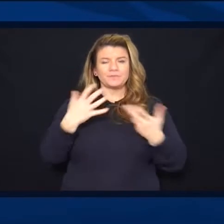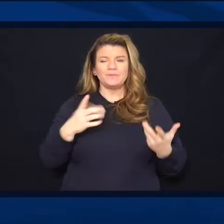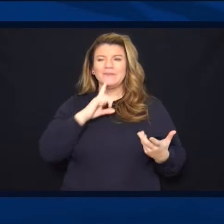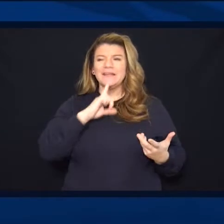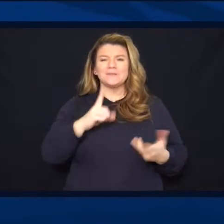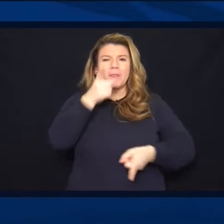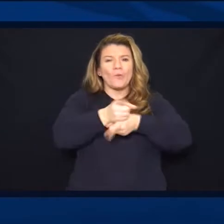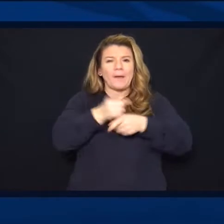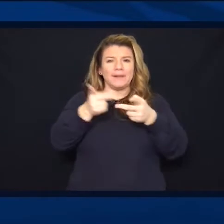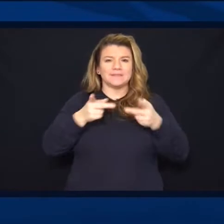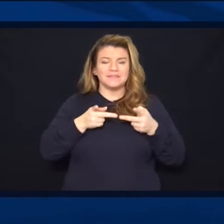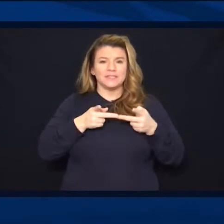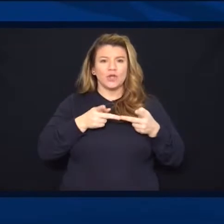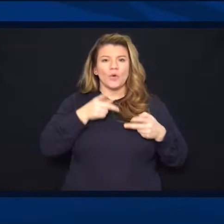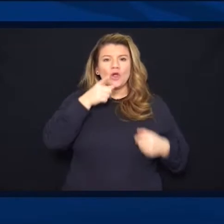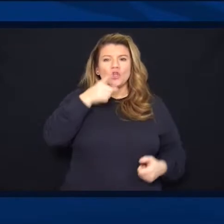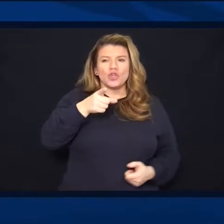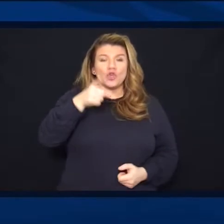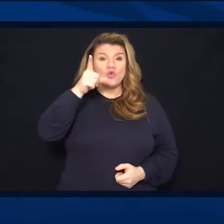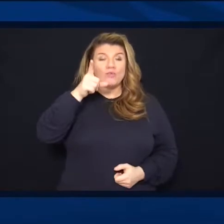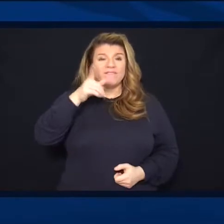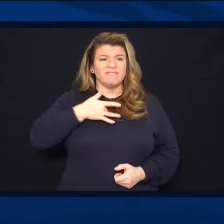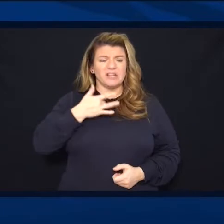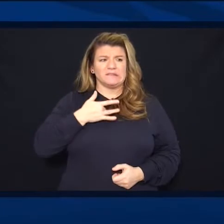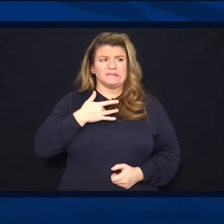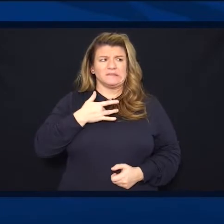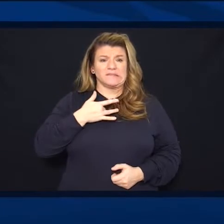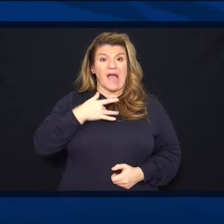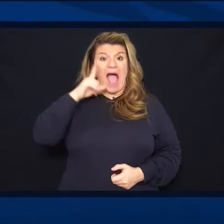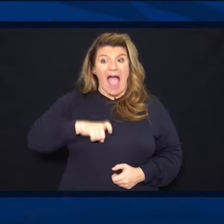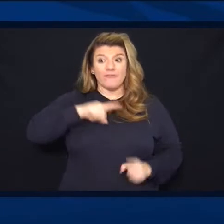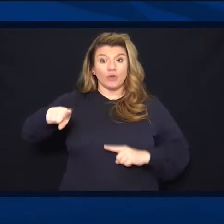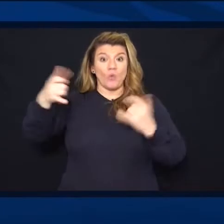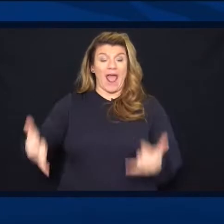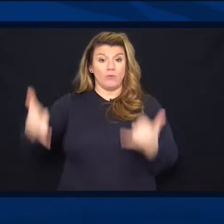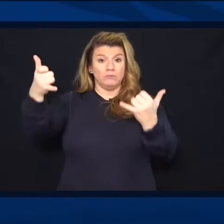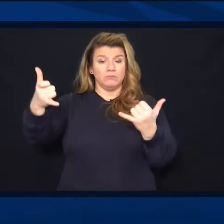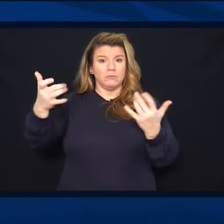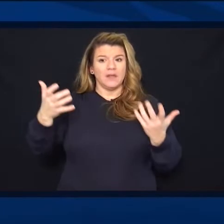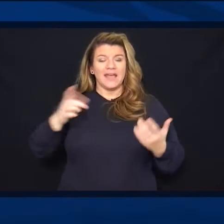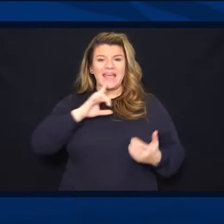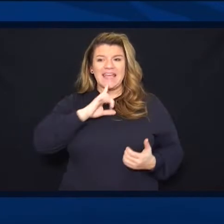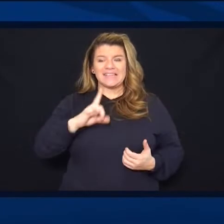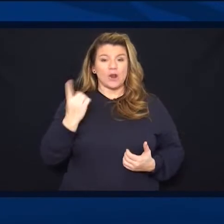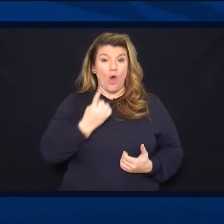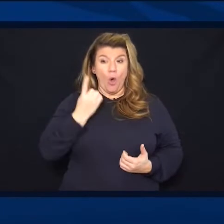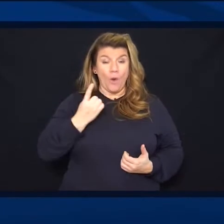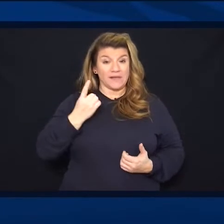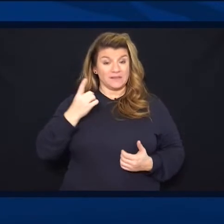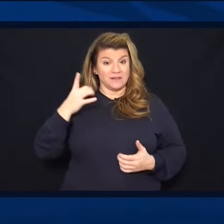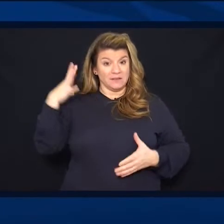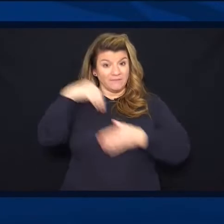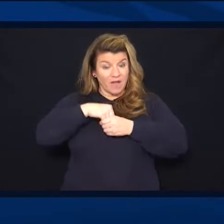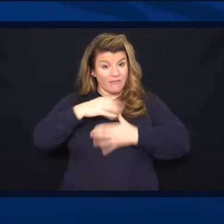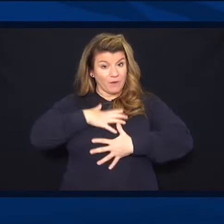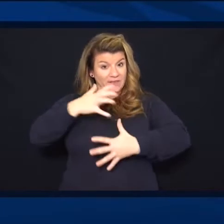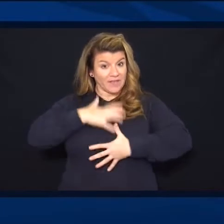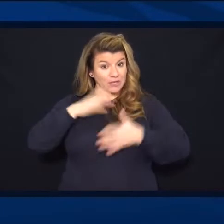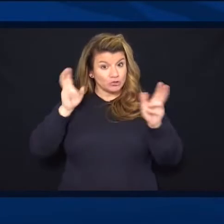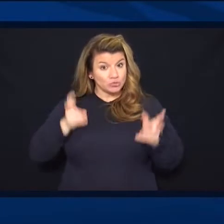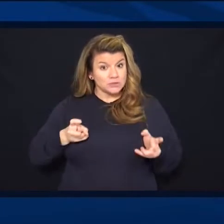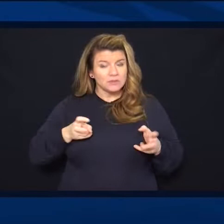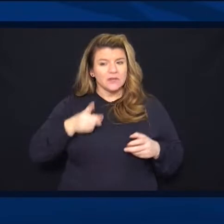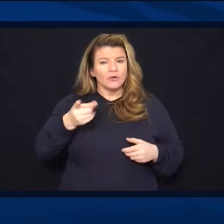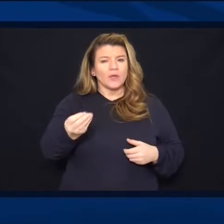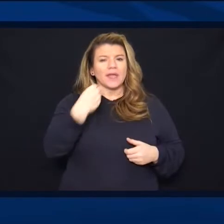where you absolutely got to get to the hospital? Is it always triggered by respiratory symptoms? If